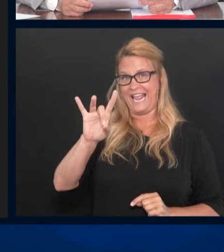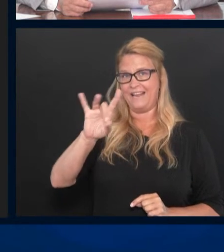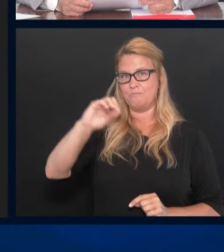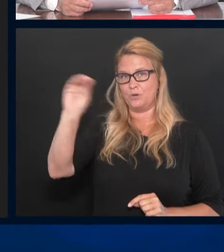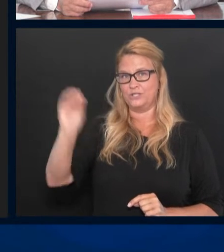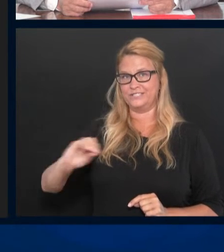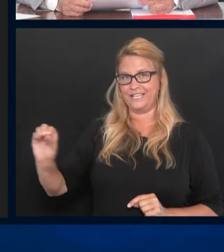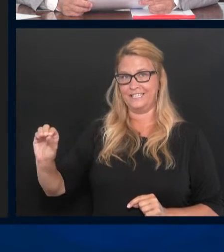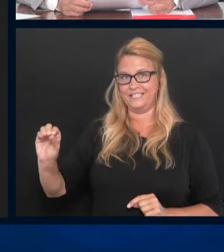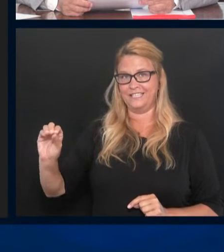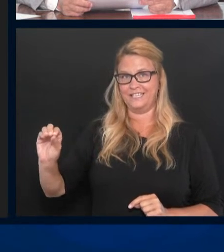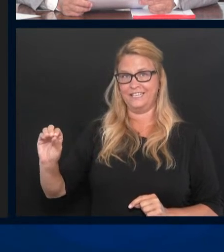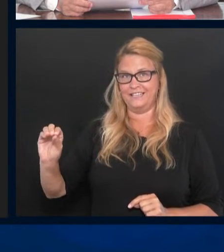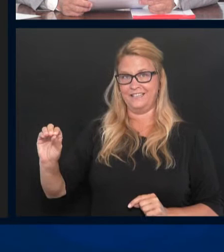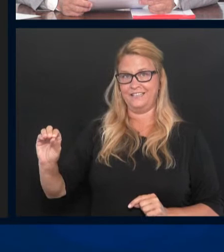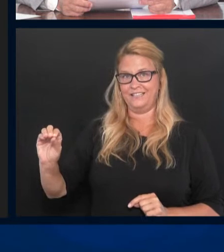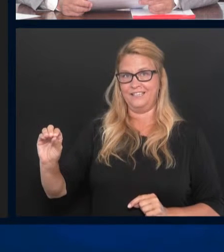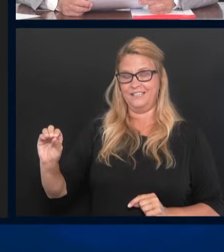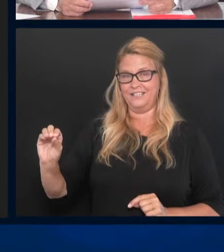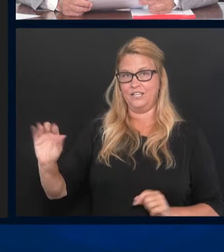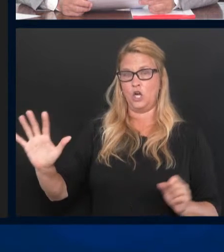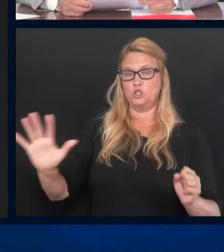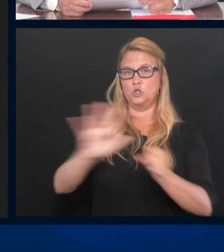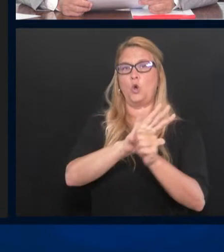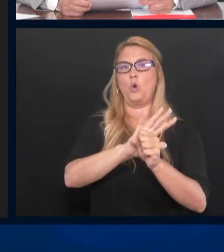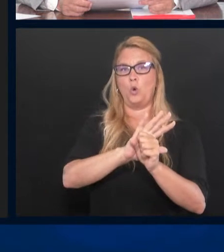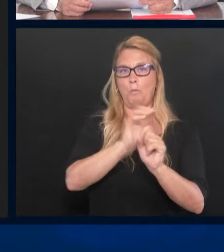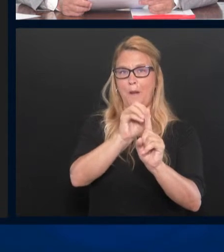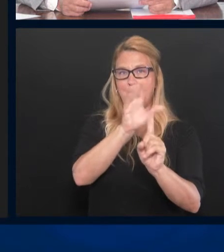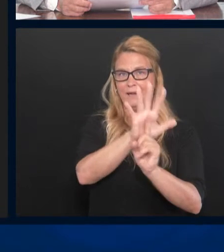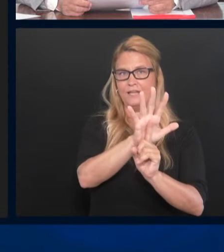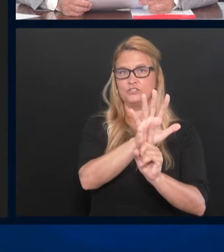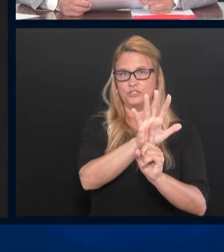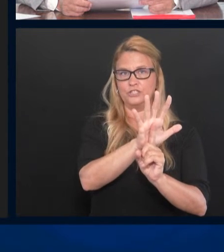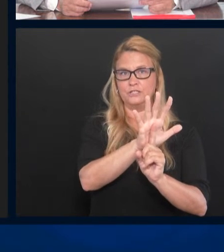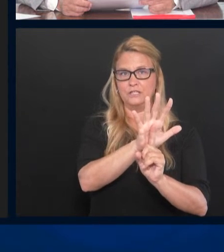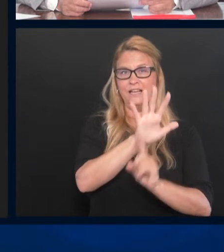51.8% of our total population,